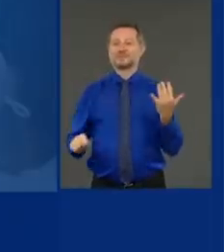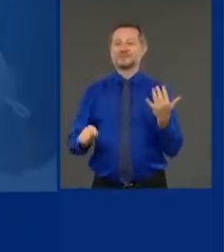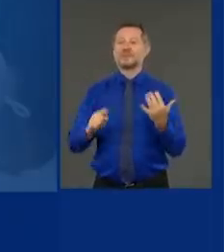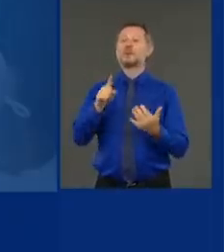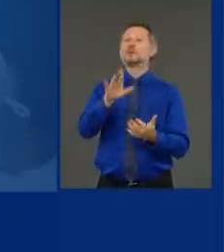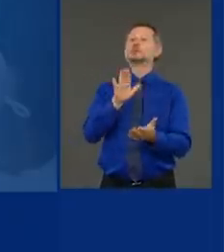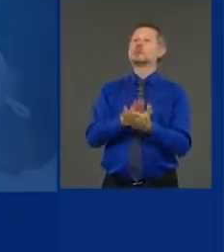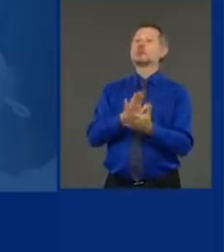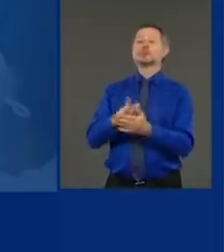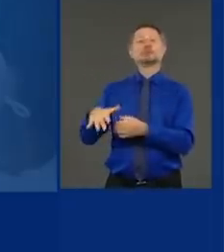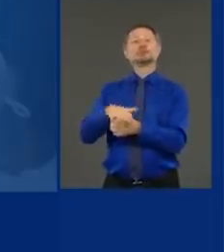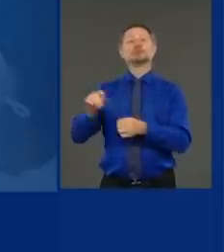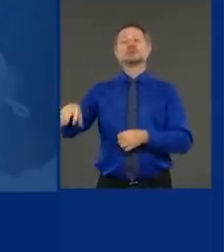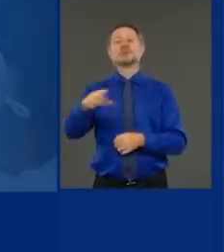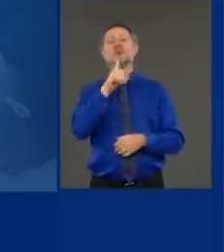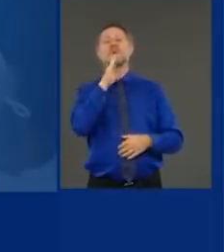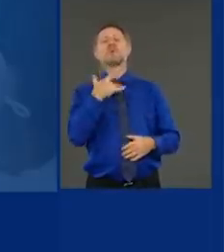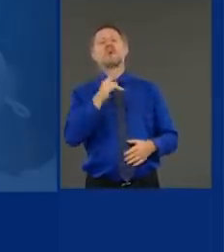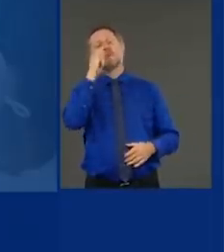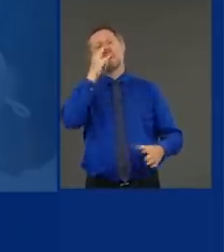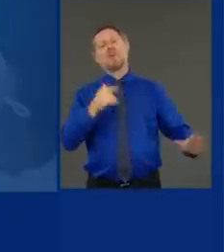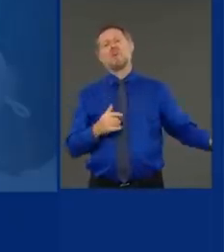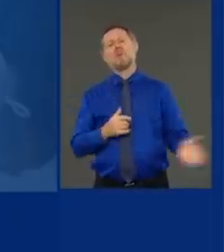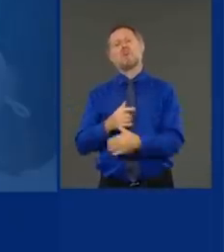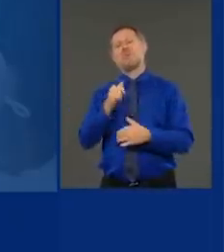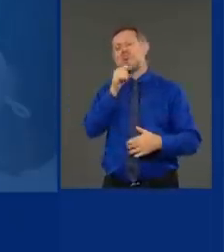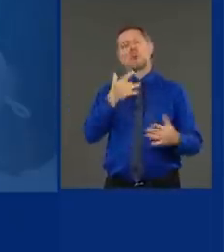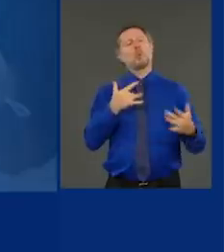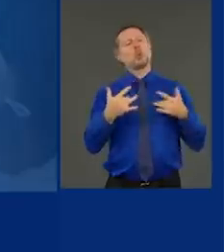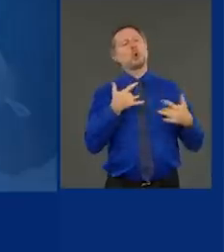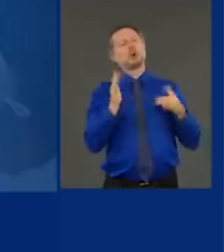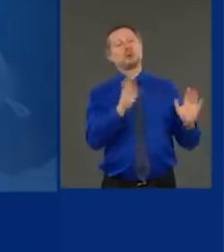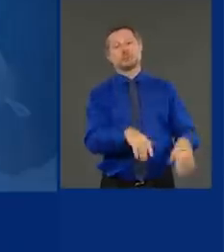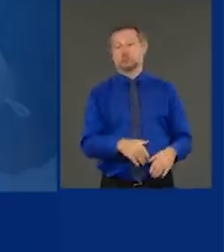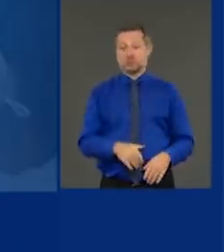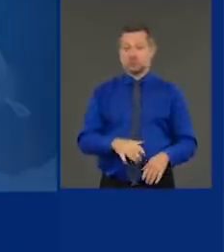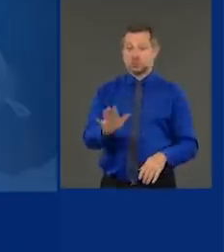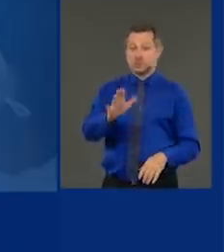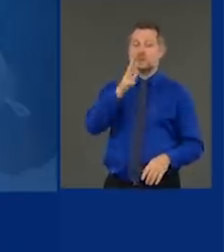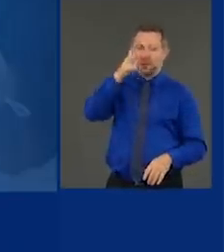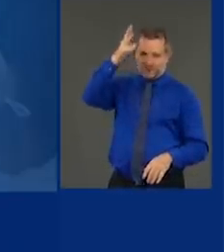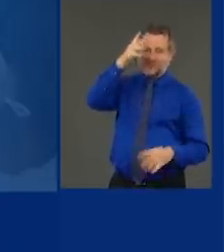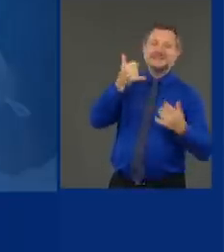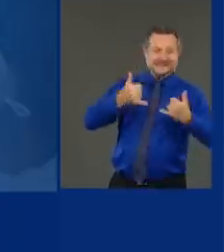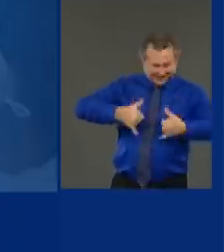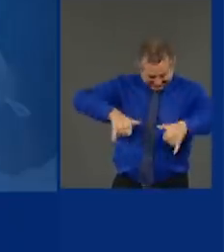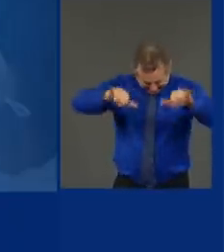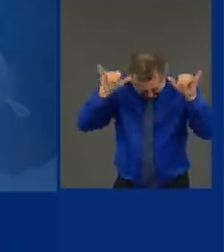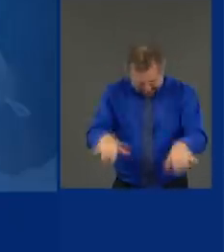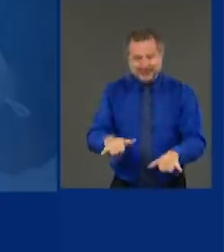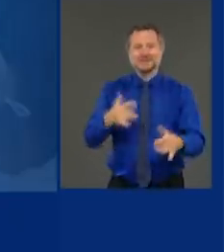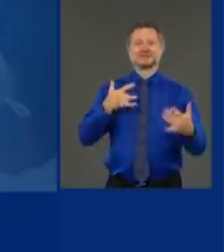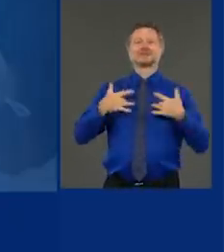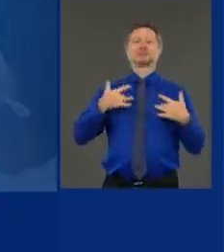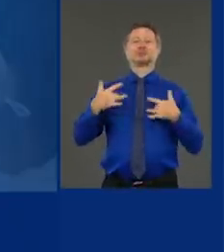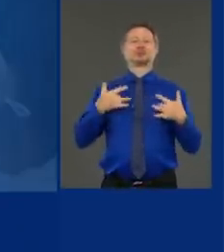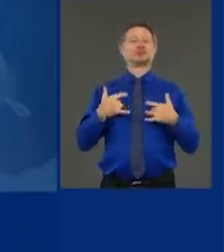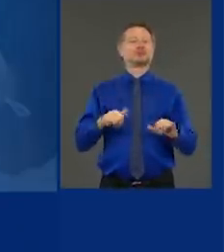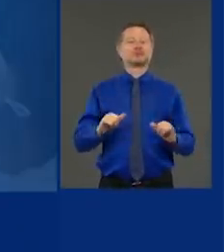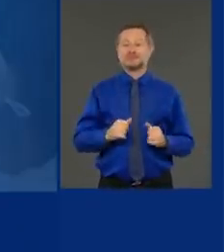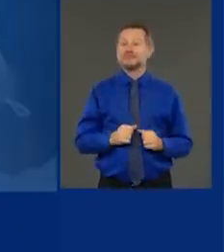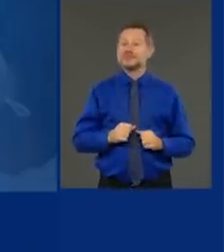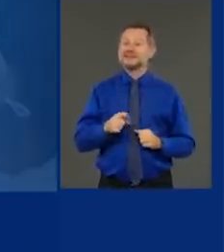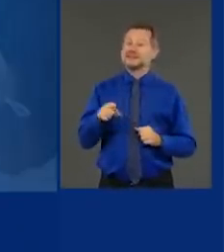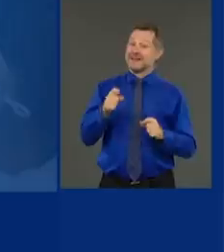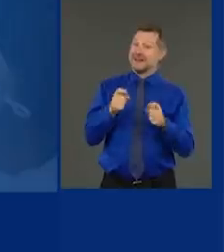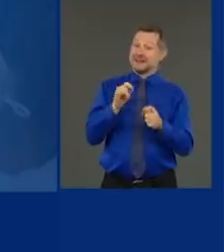worry about your child's public health, that's not going to be enough. Not in this environment. Not when you're dealing with situations